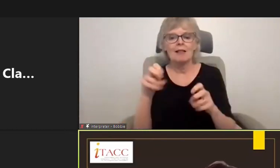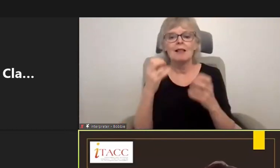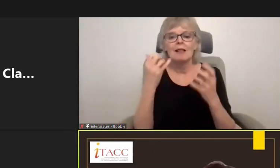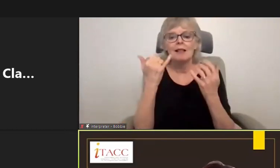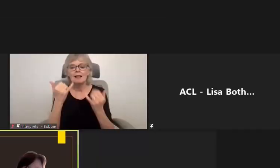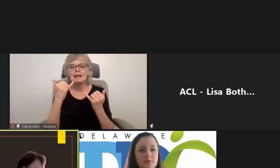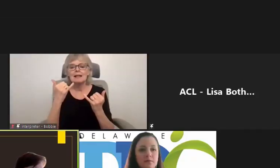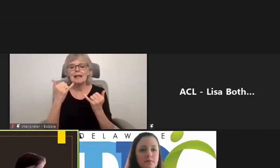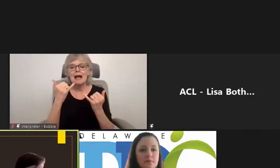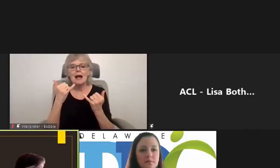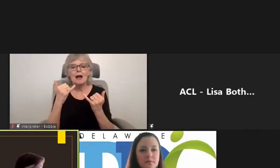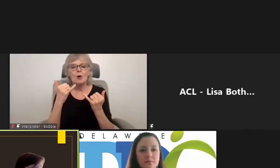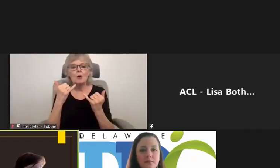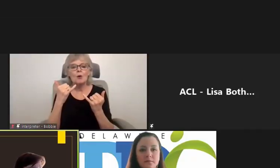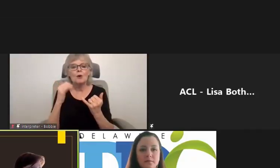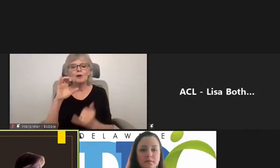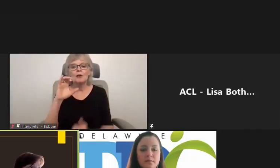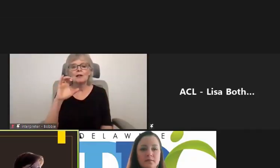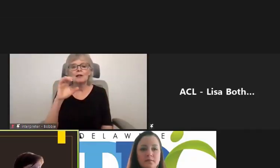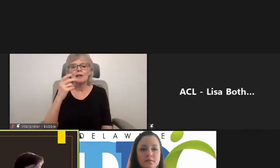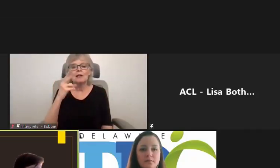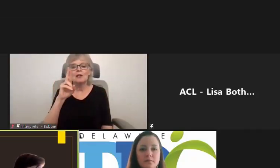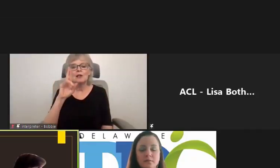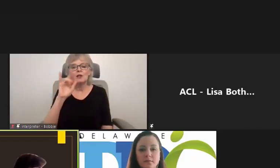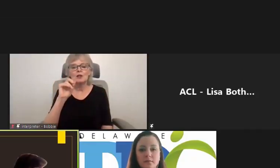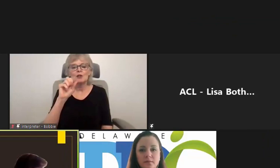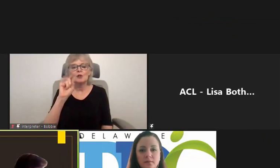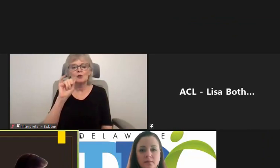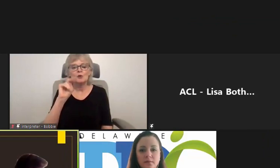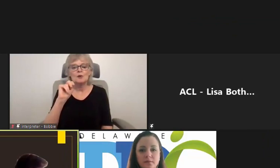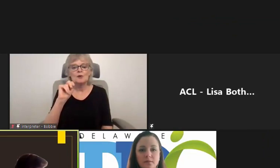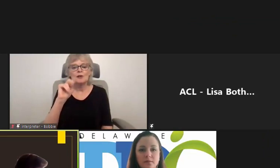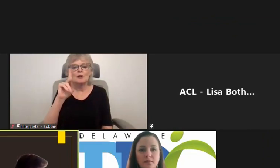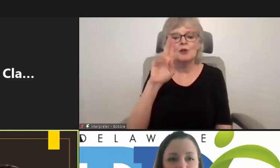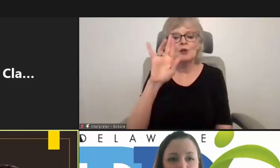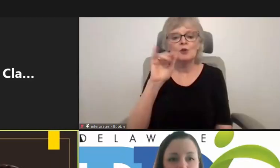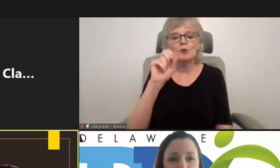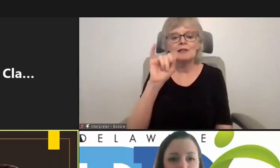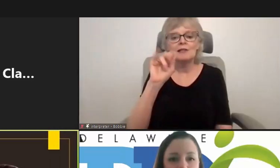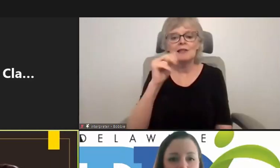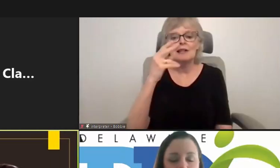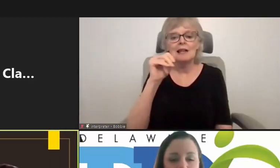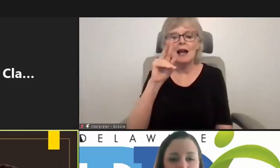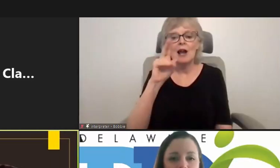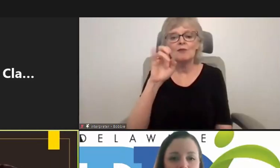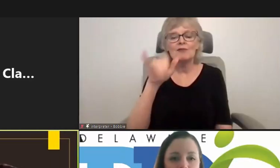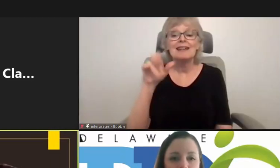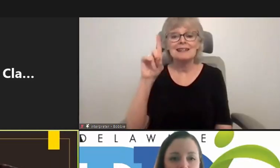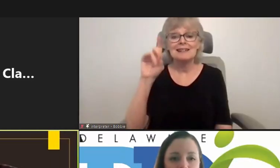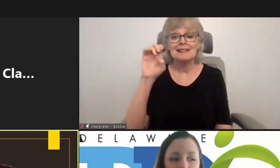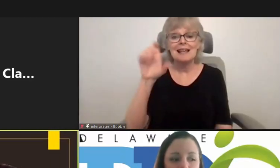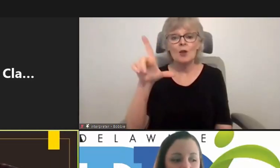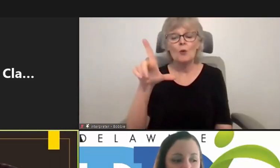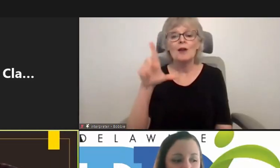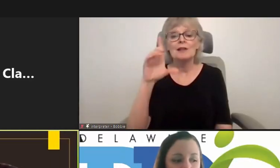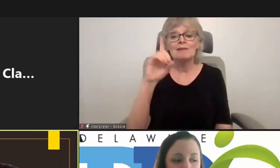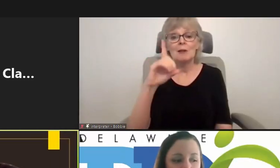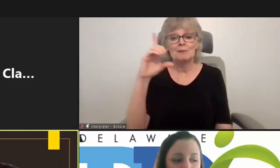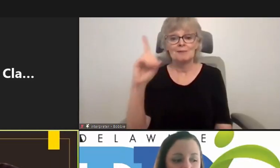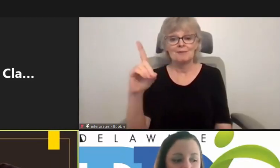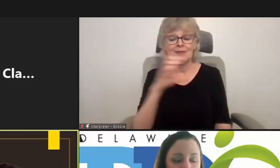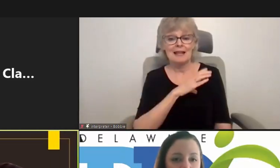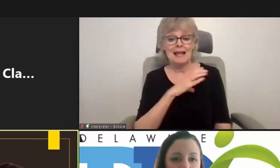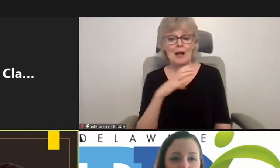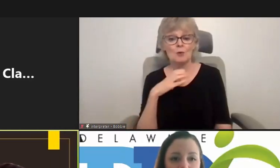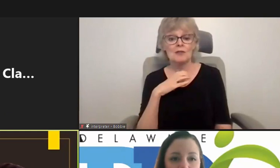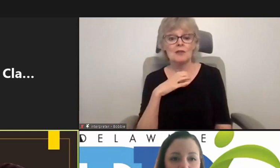hear from Kristen Harvey, the Executive Director of the Delaware Developmental Disability Council. Kristen